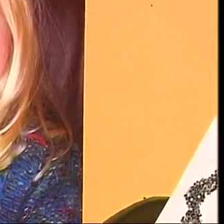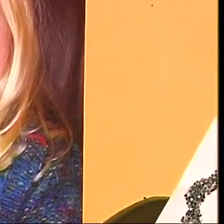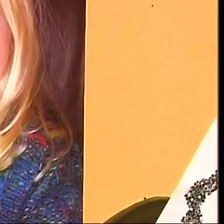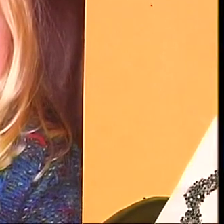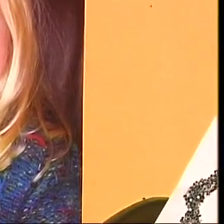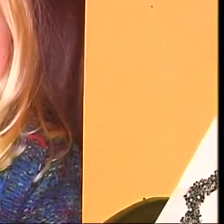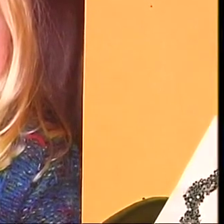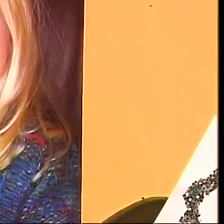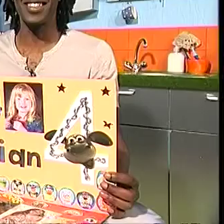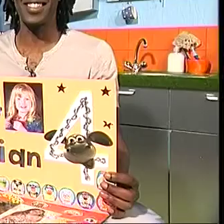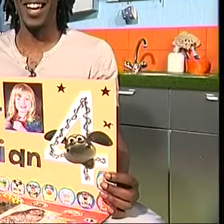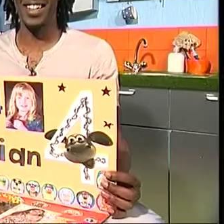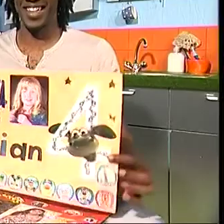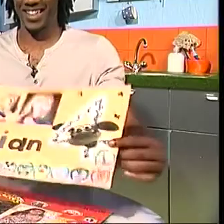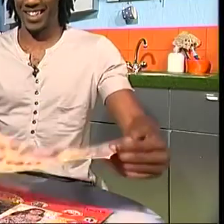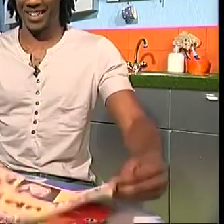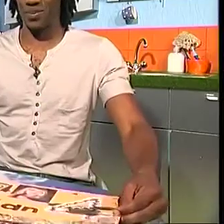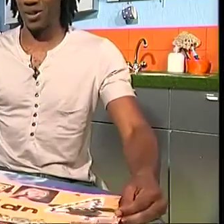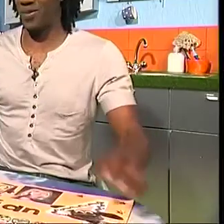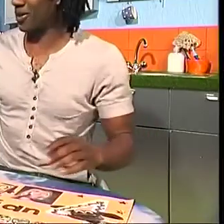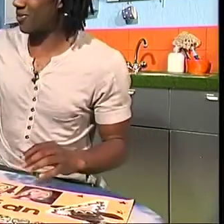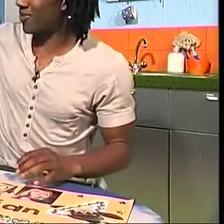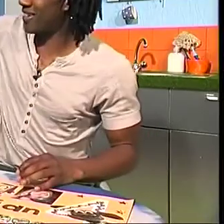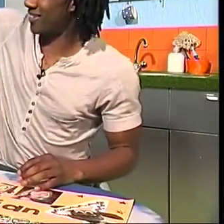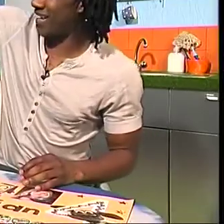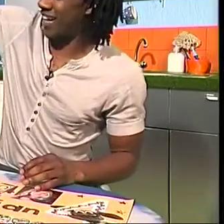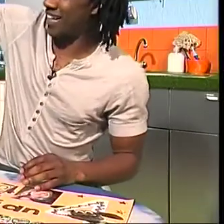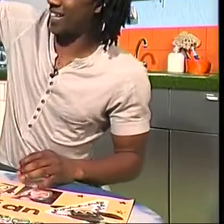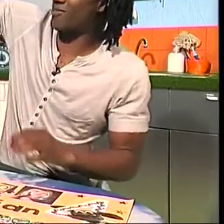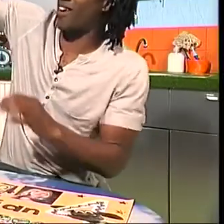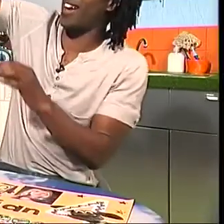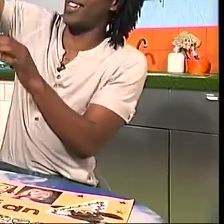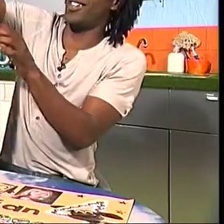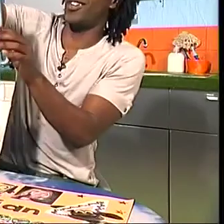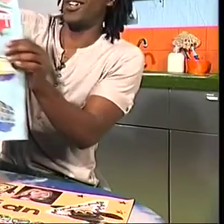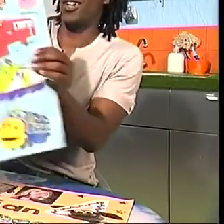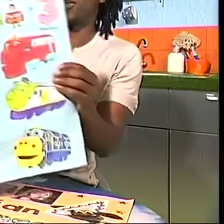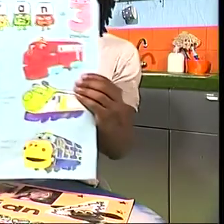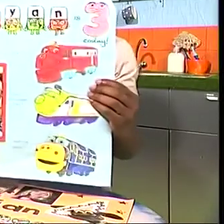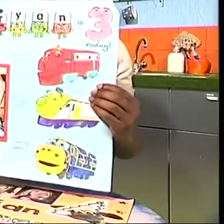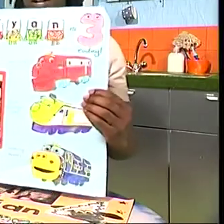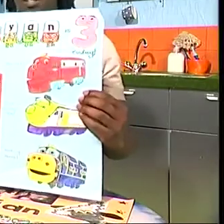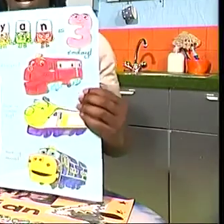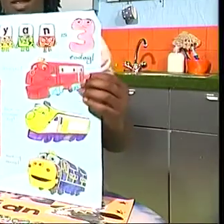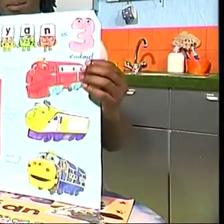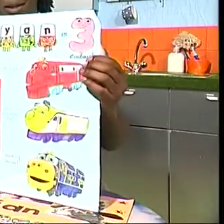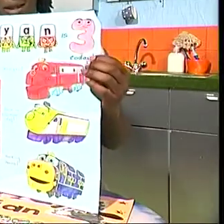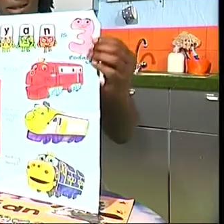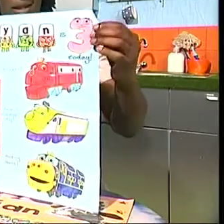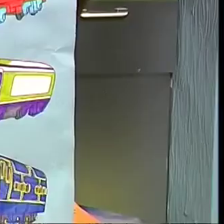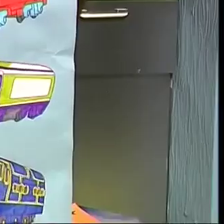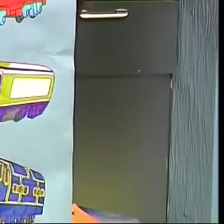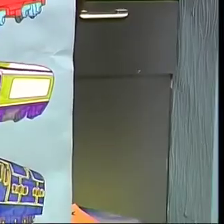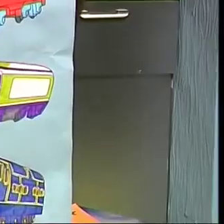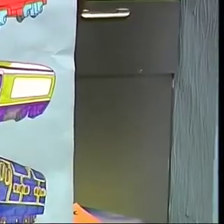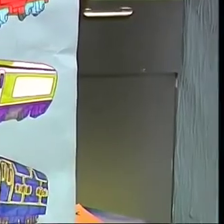from Mummy and Daddy. I hope you're having a great day. And now, Ryan, are you having a train-tastic birthday?